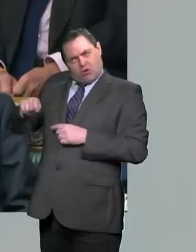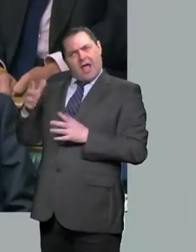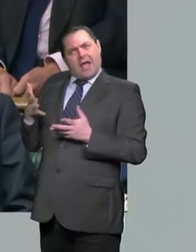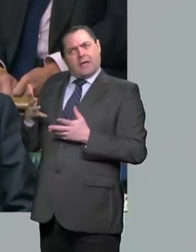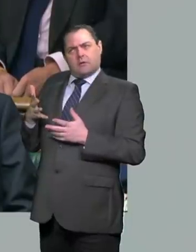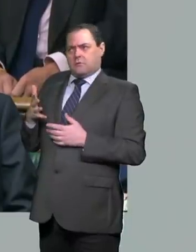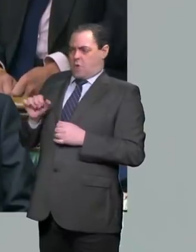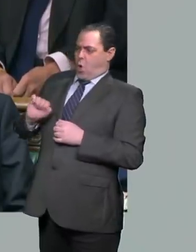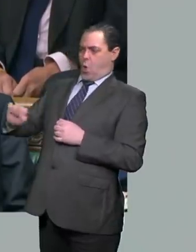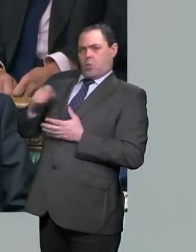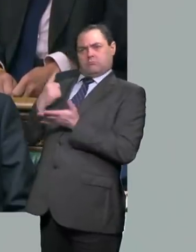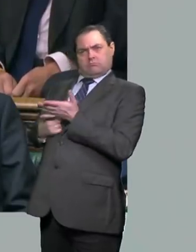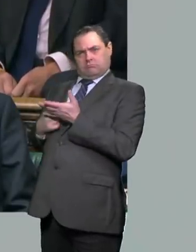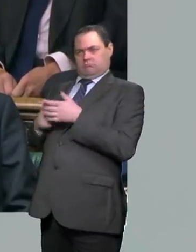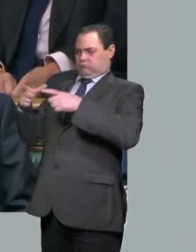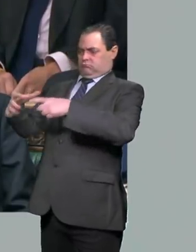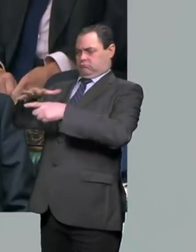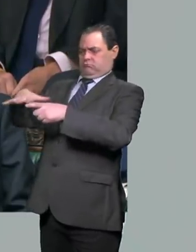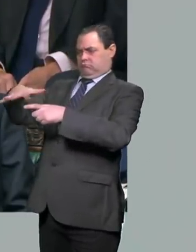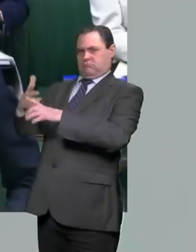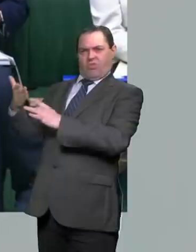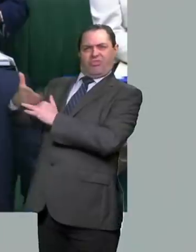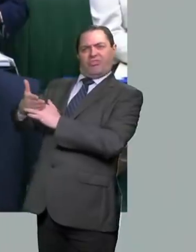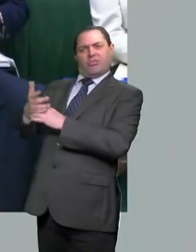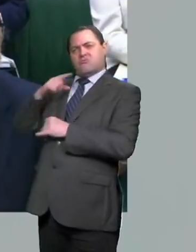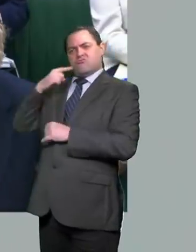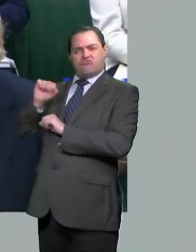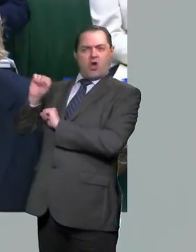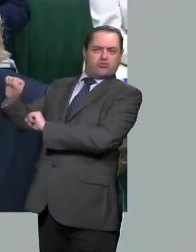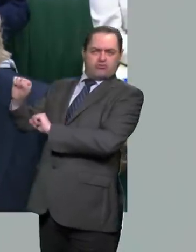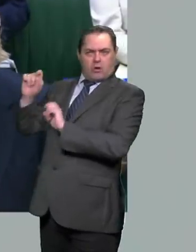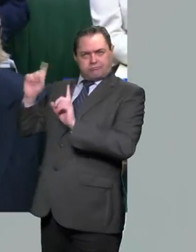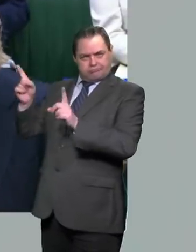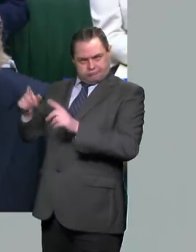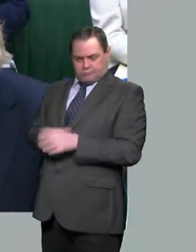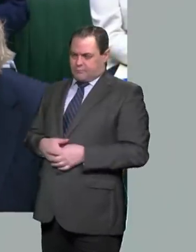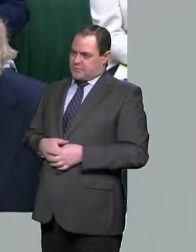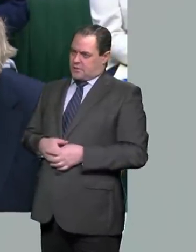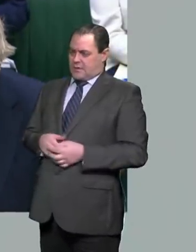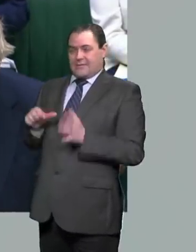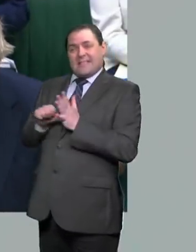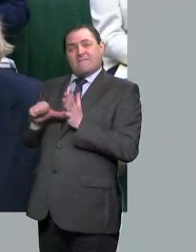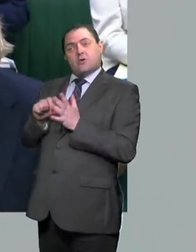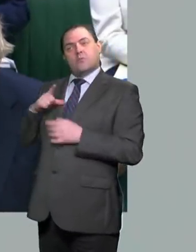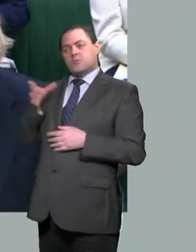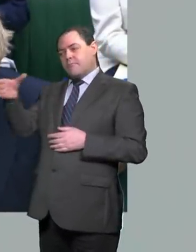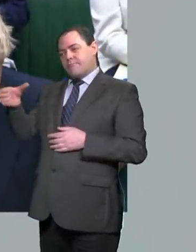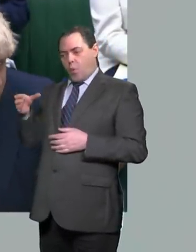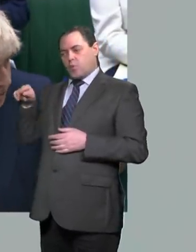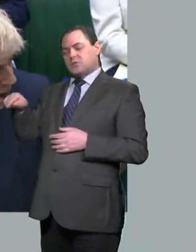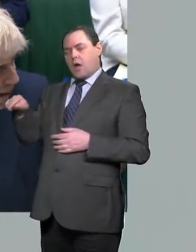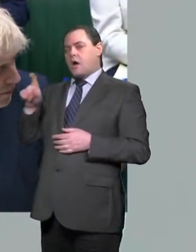the sovereign and territorial integrity of Ukraine at a very difficult time, because there are on the borders of Ukraine, as everybody knows,